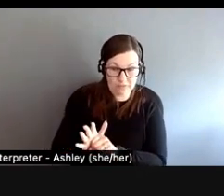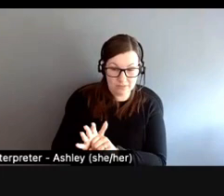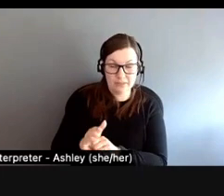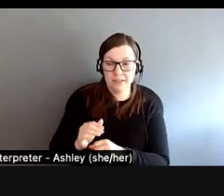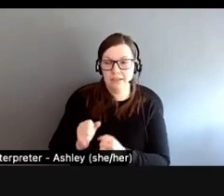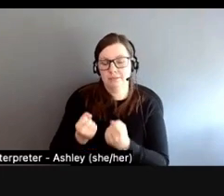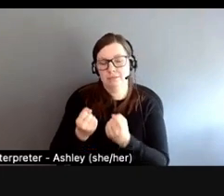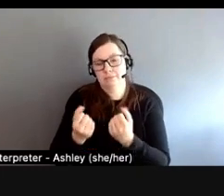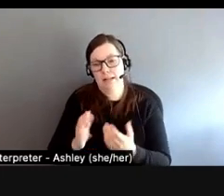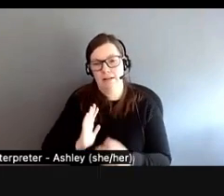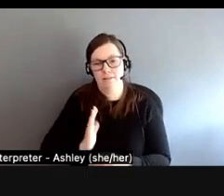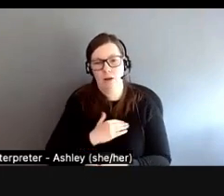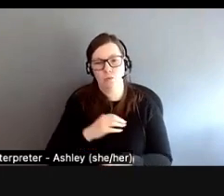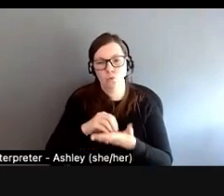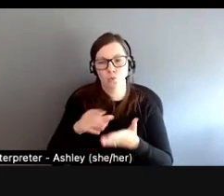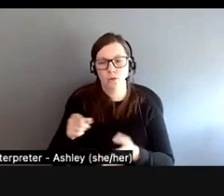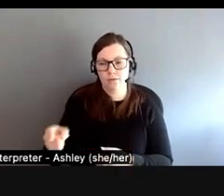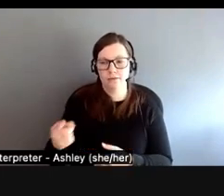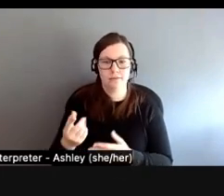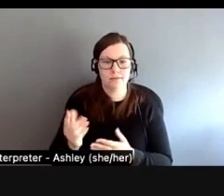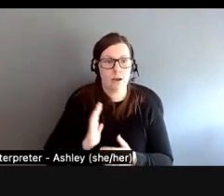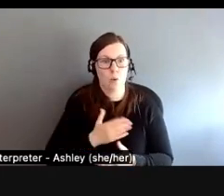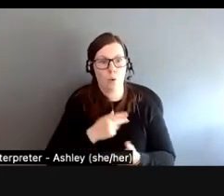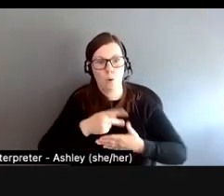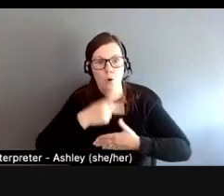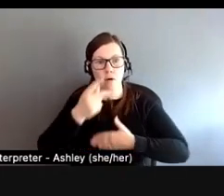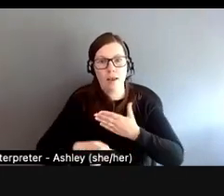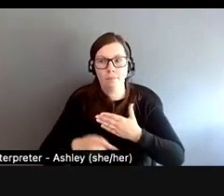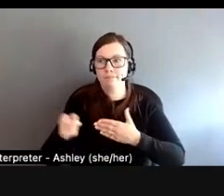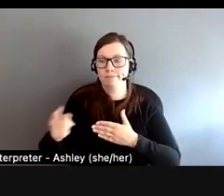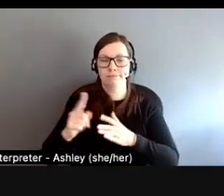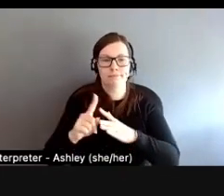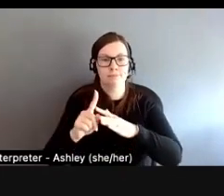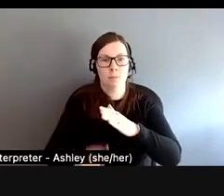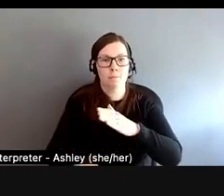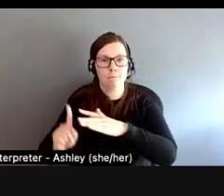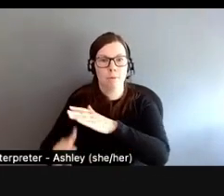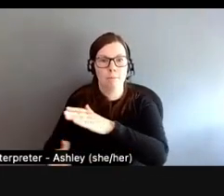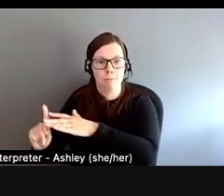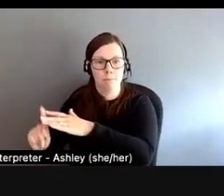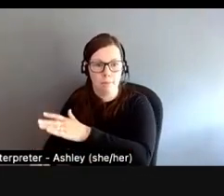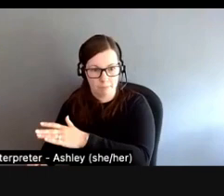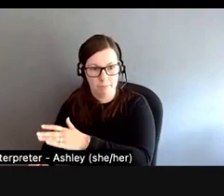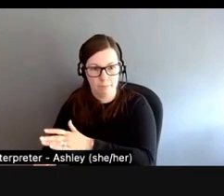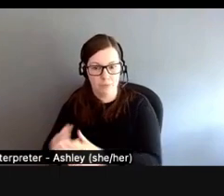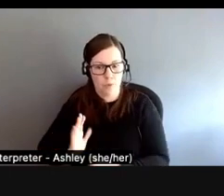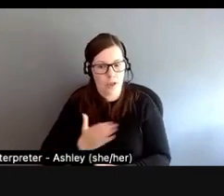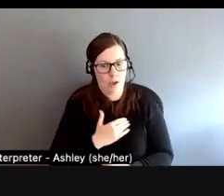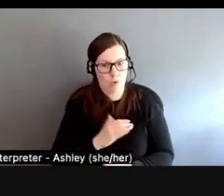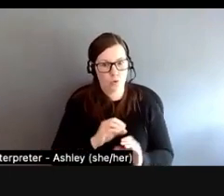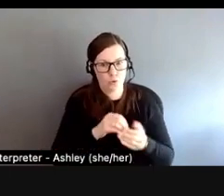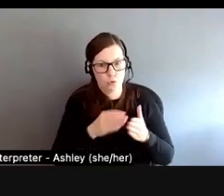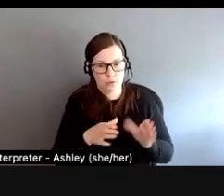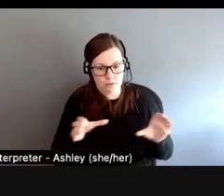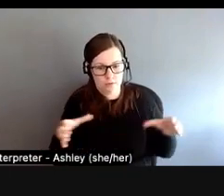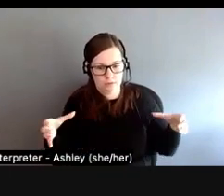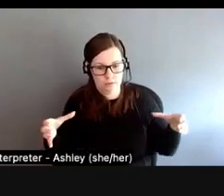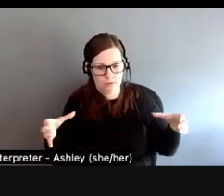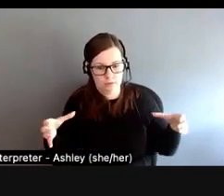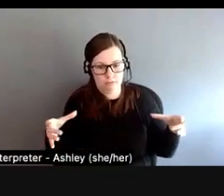to access virtually. They were intimidated by the technology. So I was really concerned about